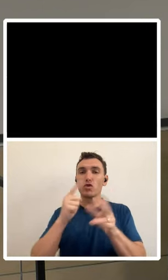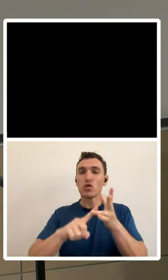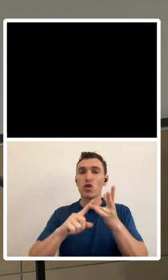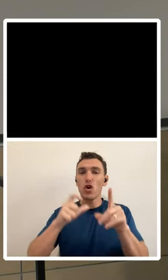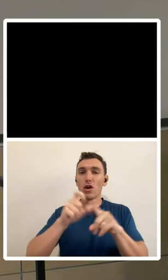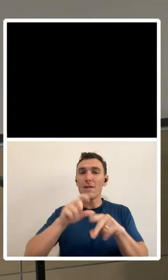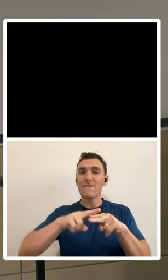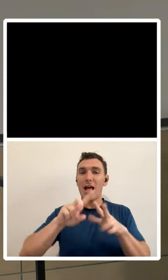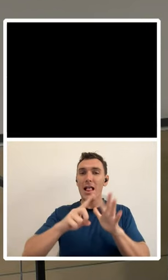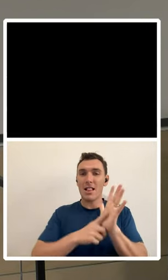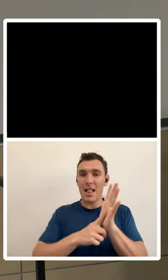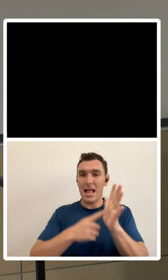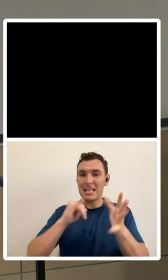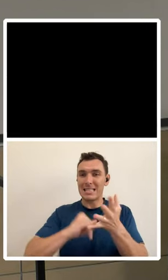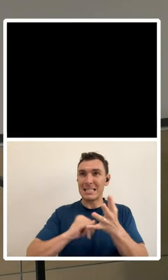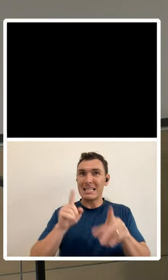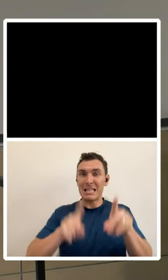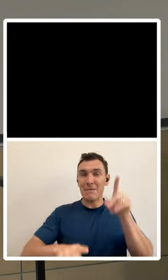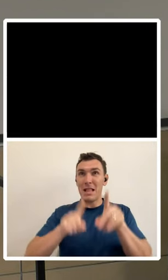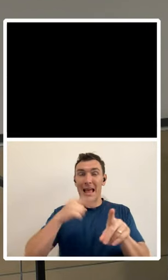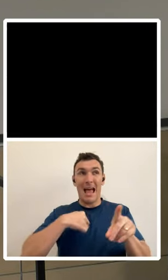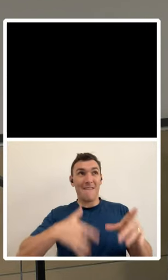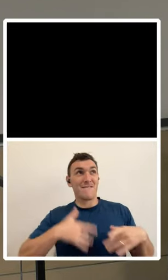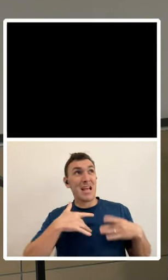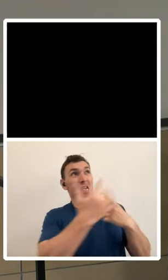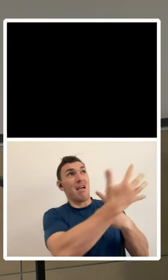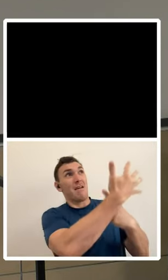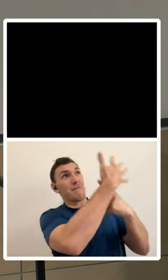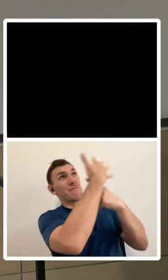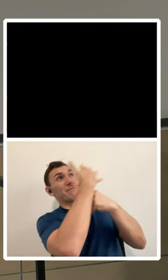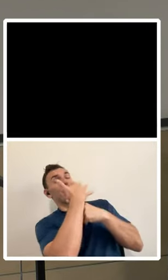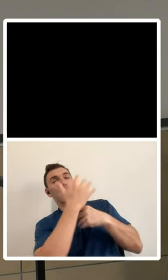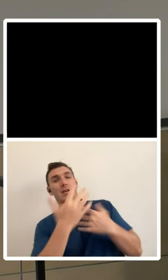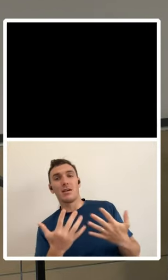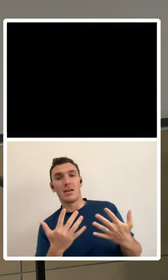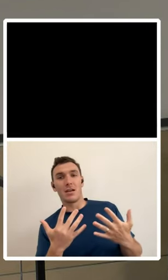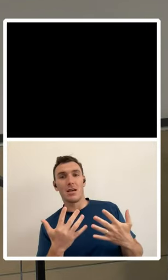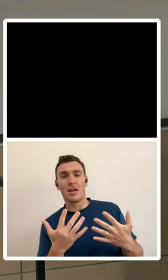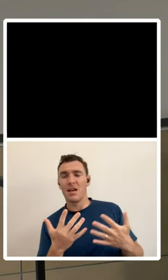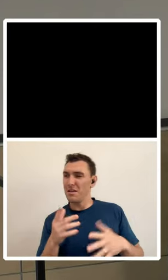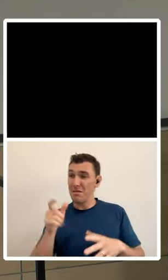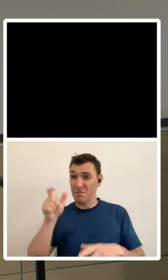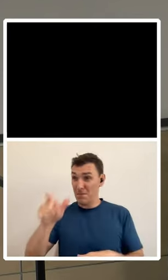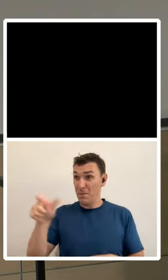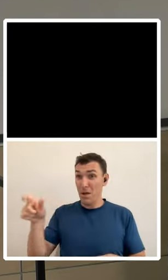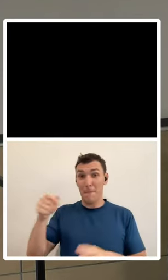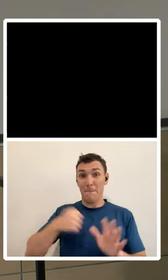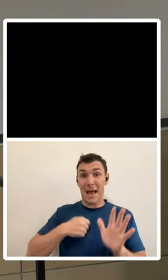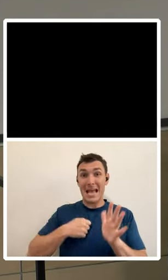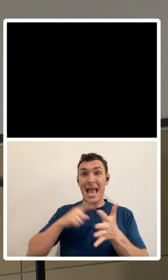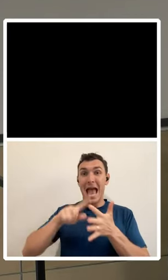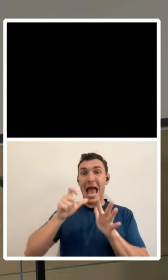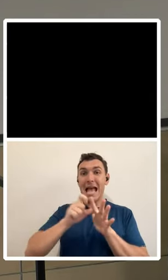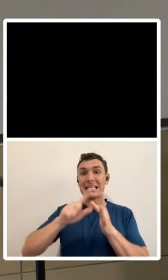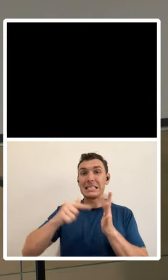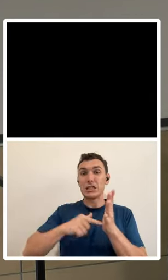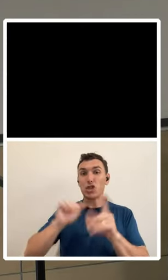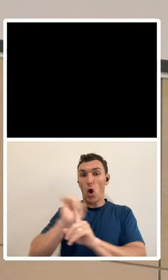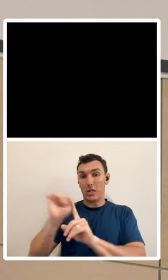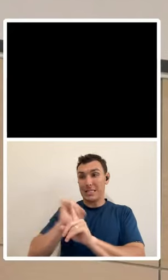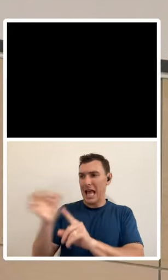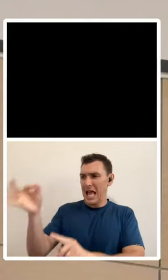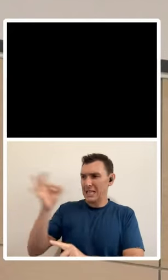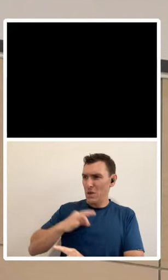the editors were like, why are you describing all the traders as huge? And it's like, because they were all huge. Yeah. Why were you always saying their heads are huge? Because their heads were huge, basically.